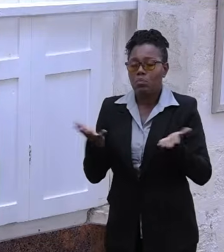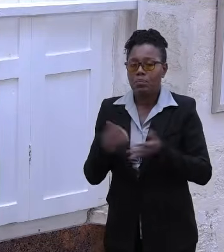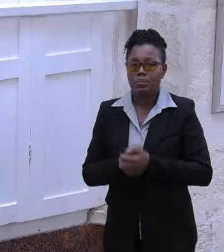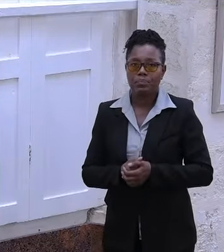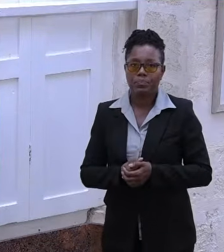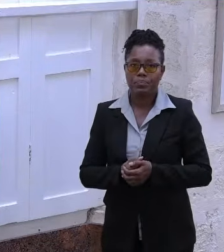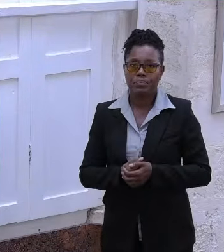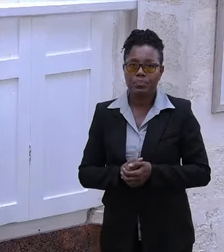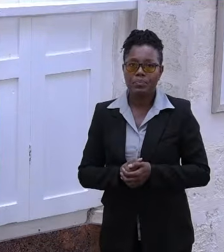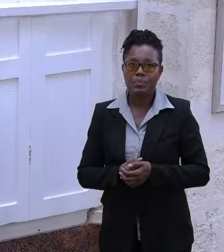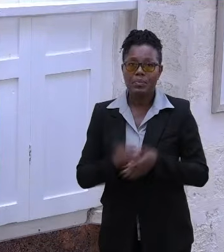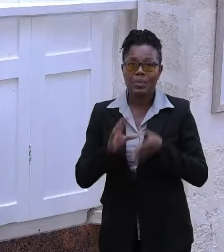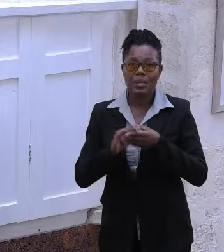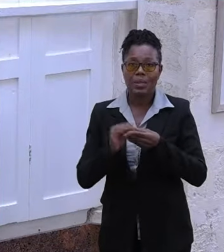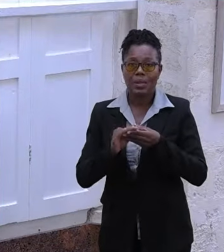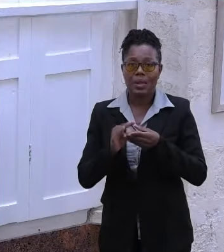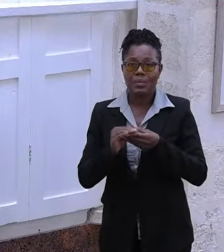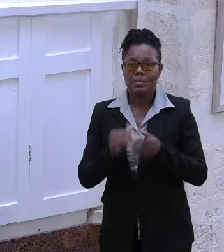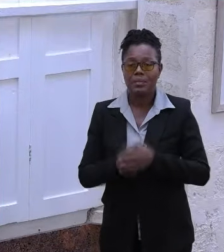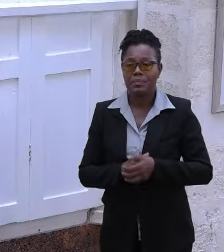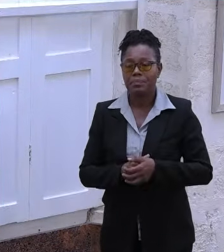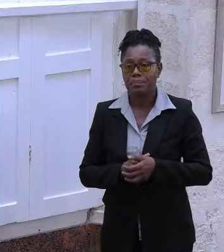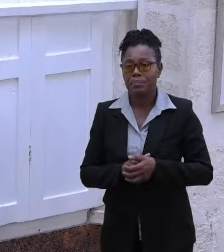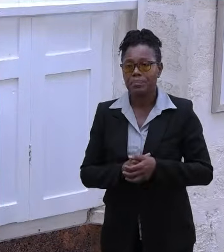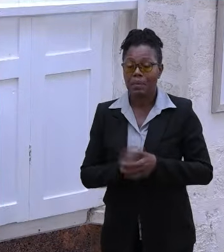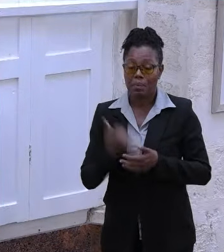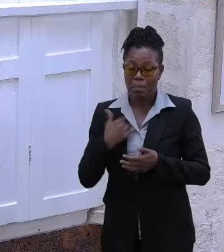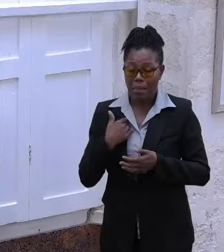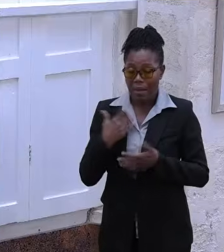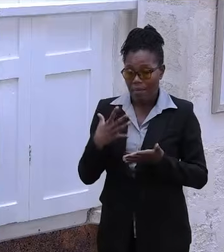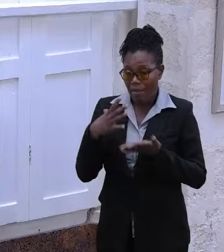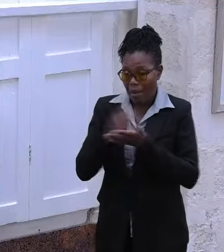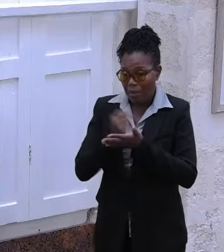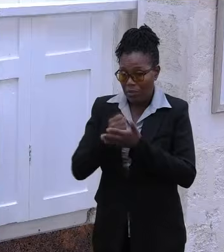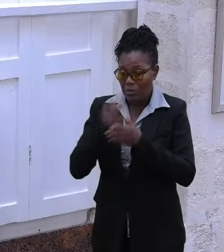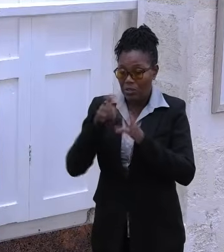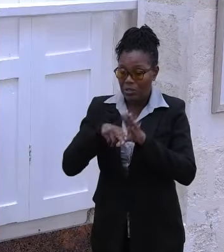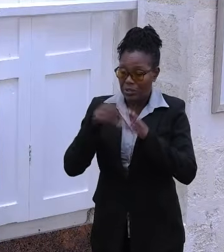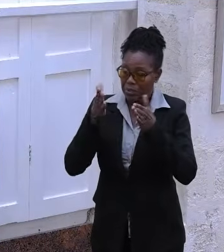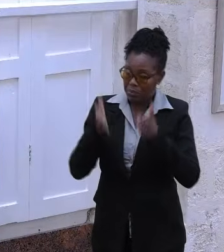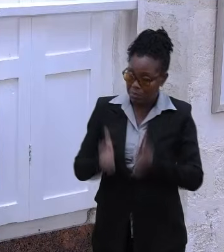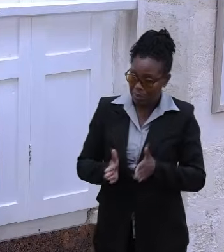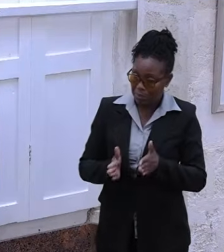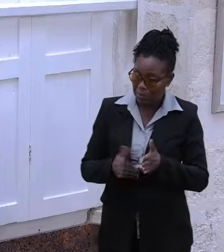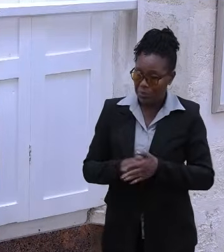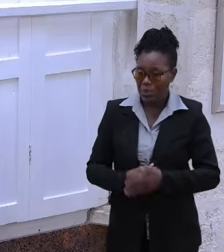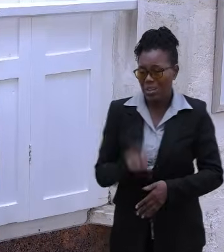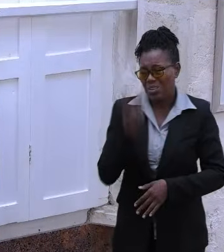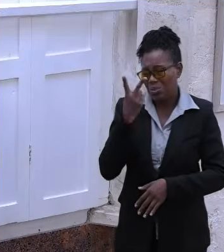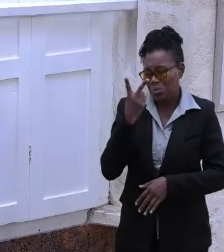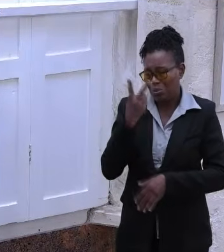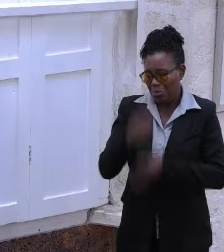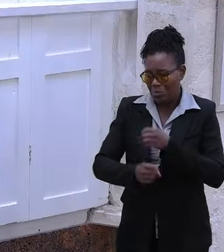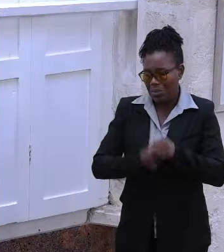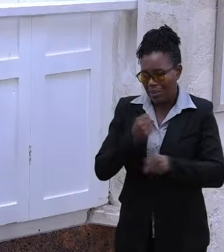if I can weigh in, and I think I have the opportunity as chairman to weigh in as well, that 2 years is